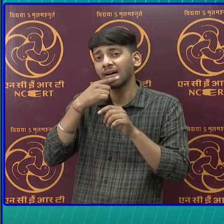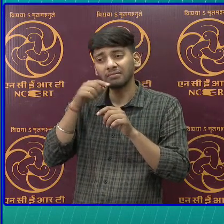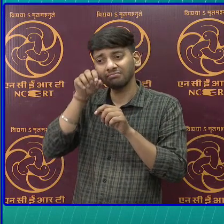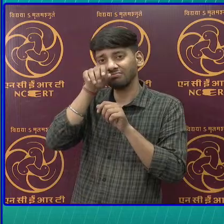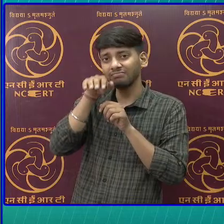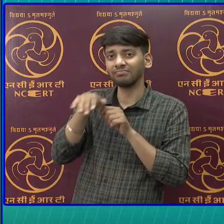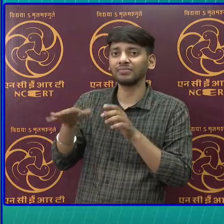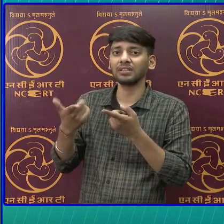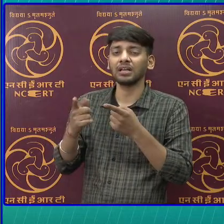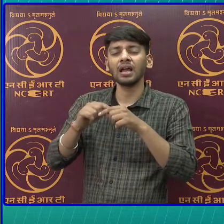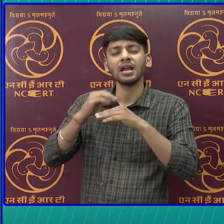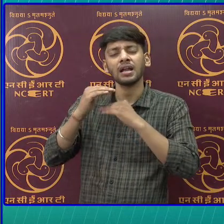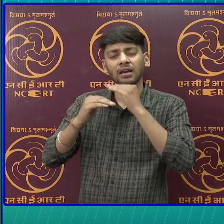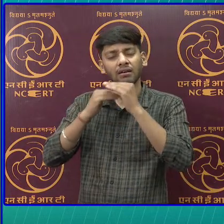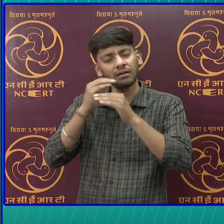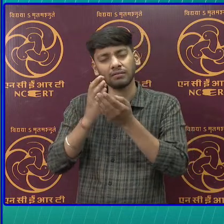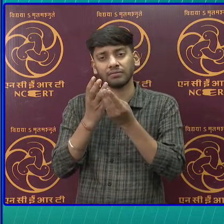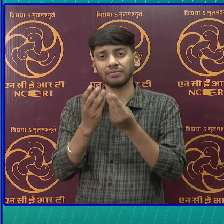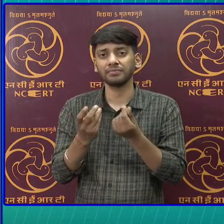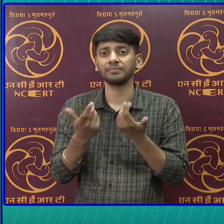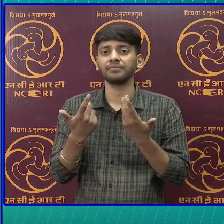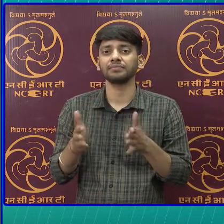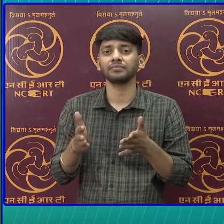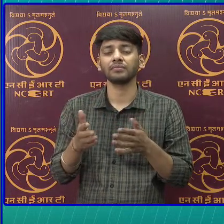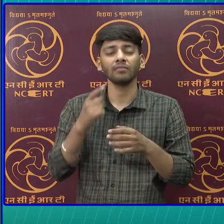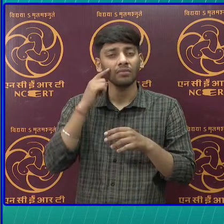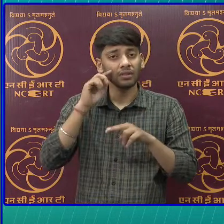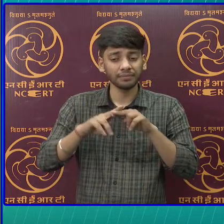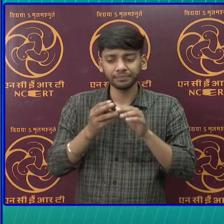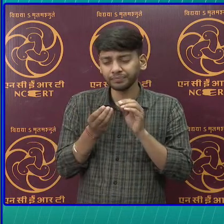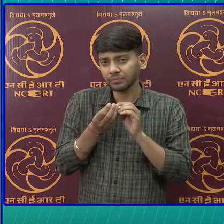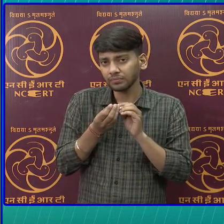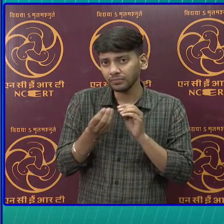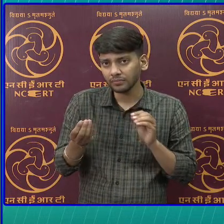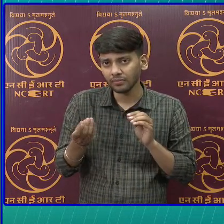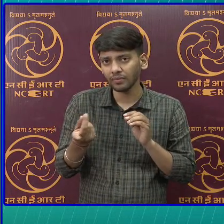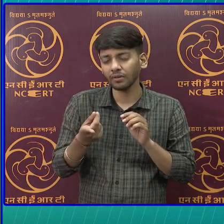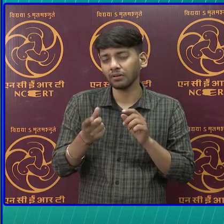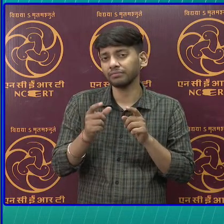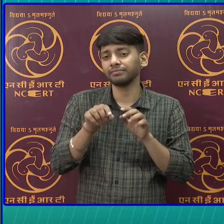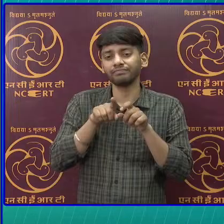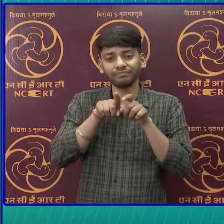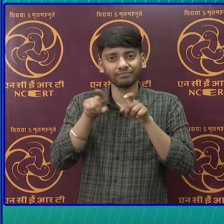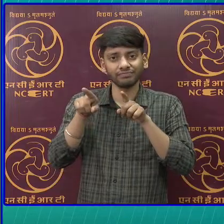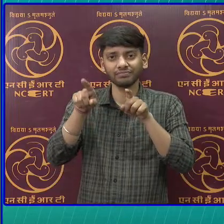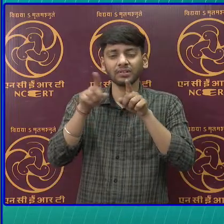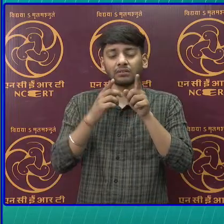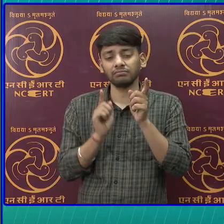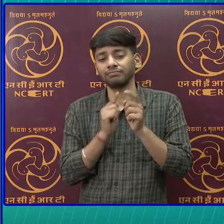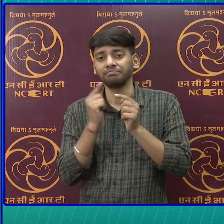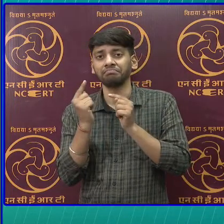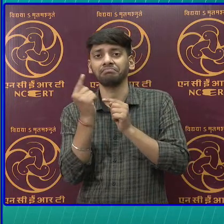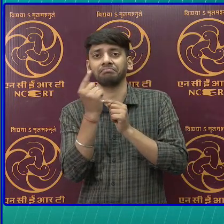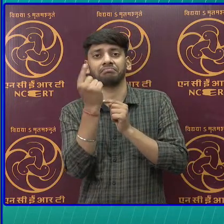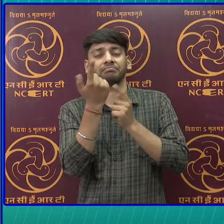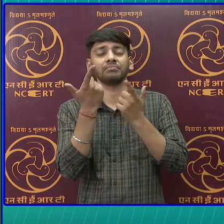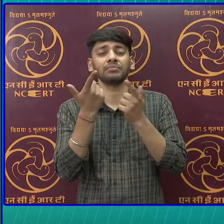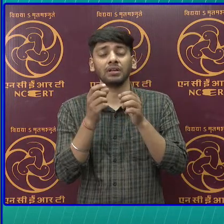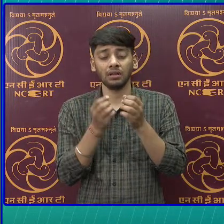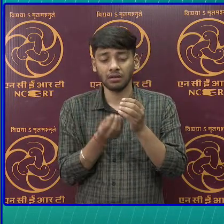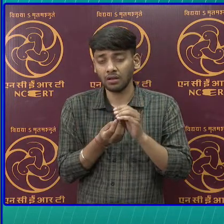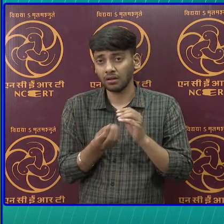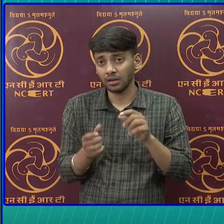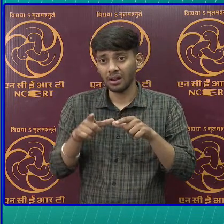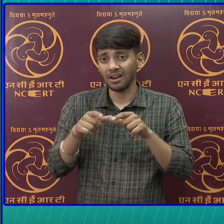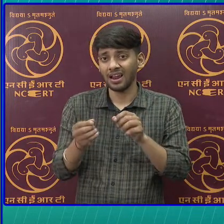during a period of time. And from close to the ground will rise curl green twigs. Okay, and